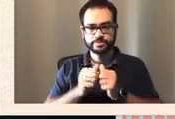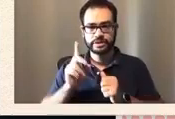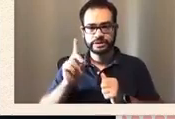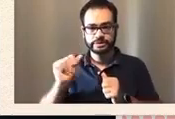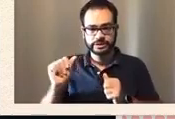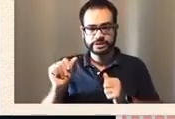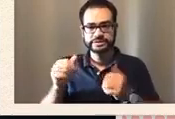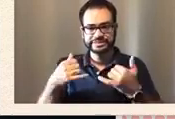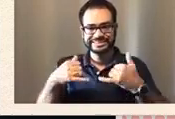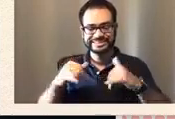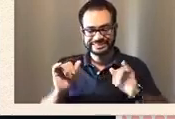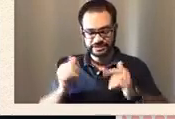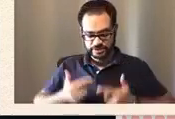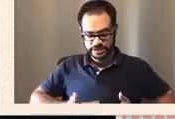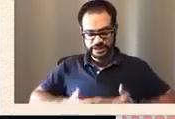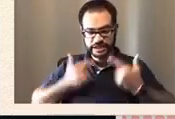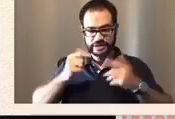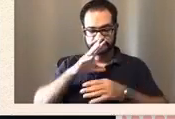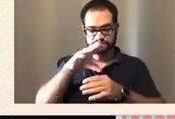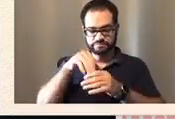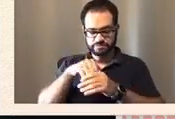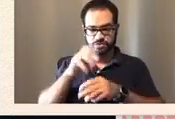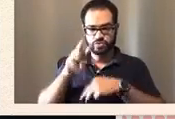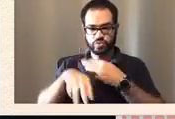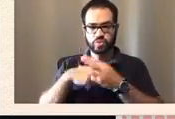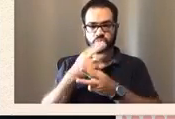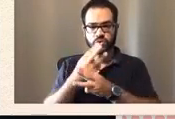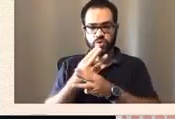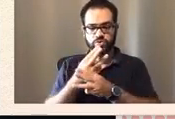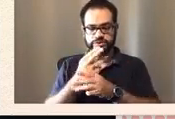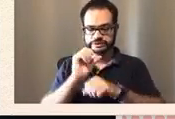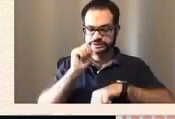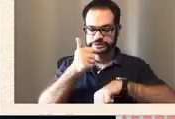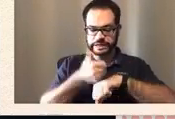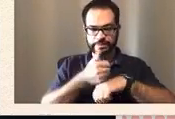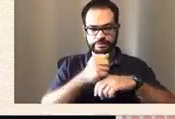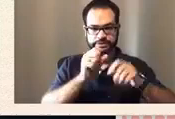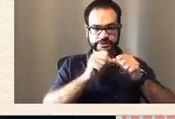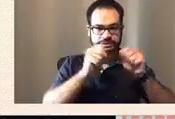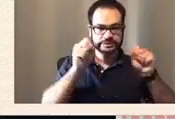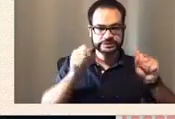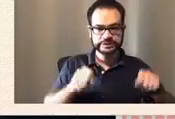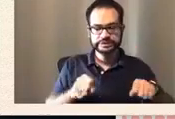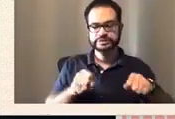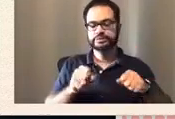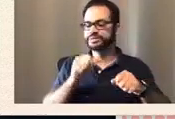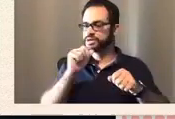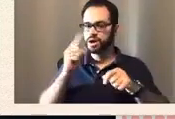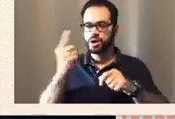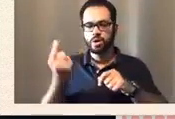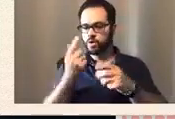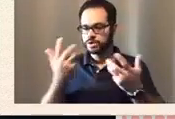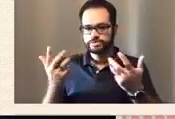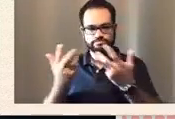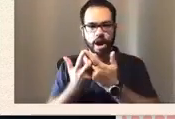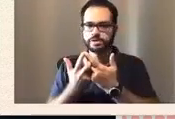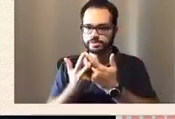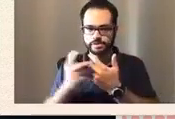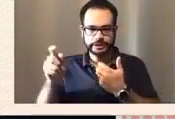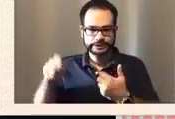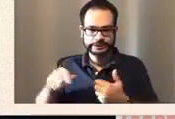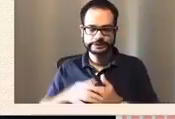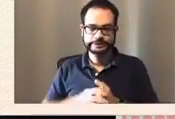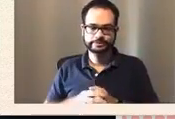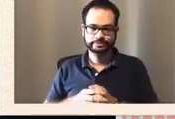a world with a system and a framework that doesn't always meet their needs. And one thing I